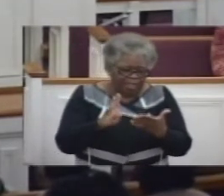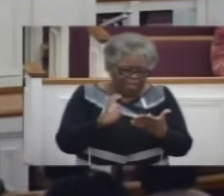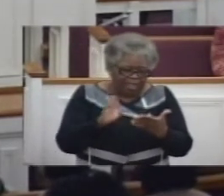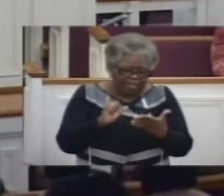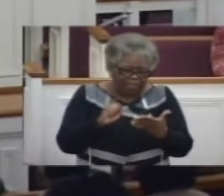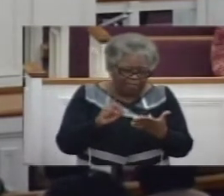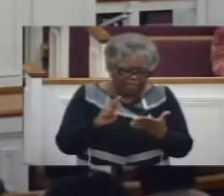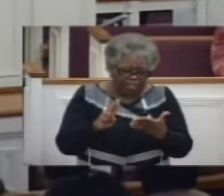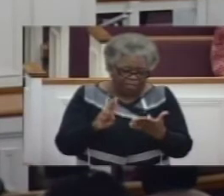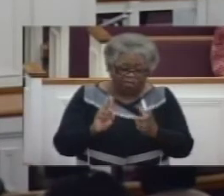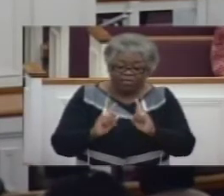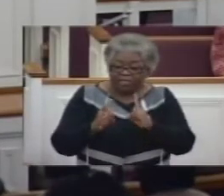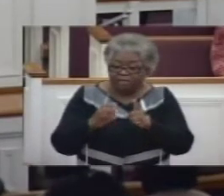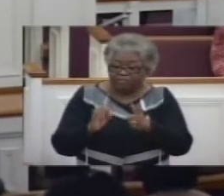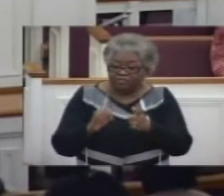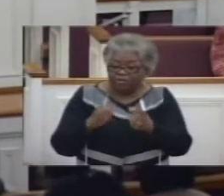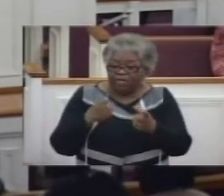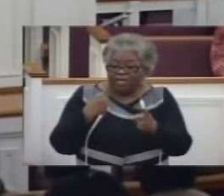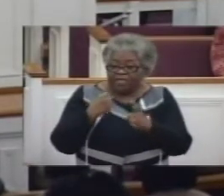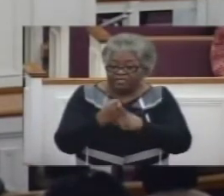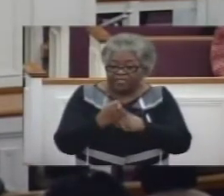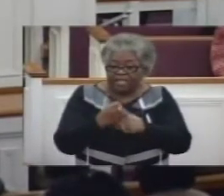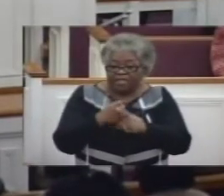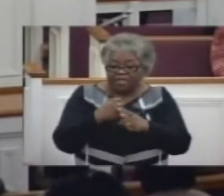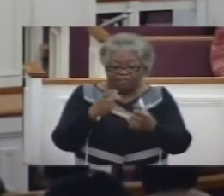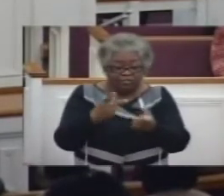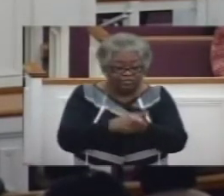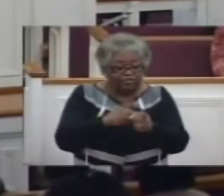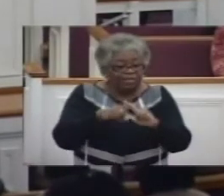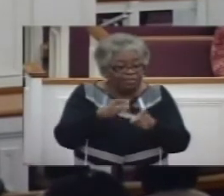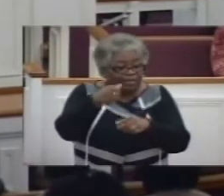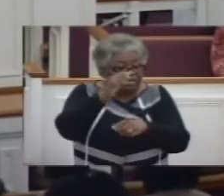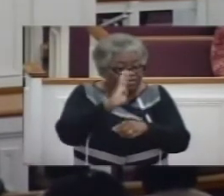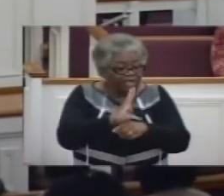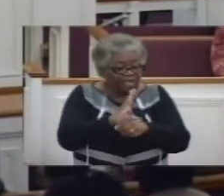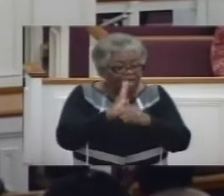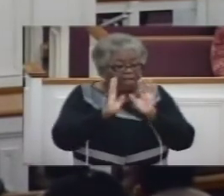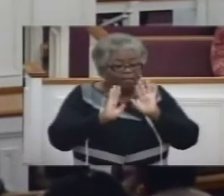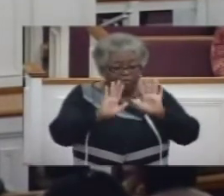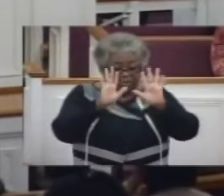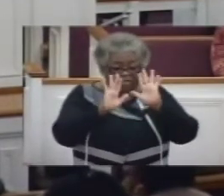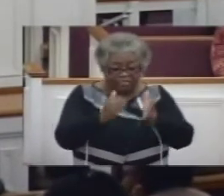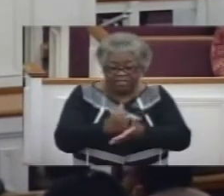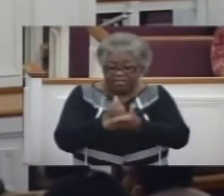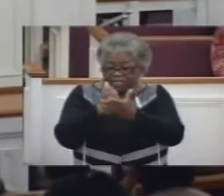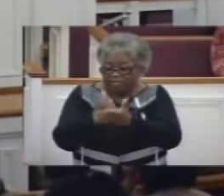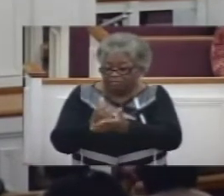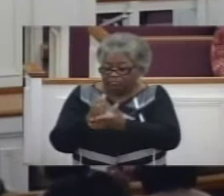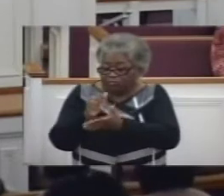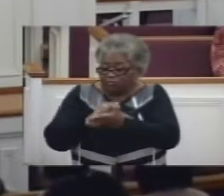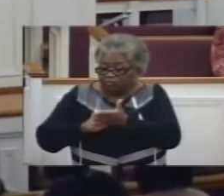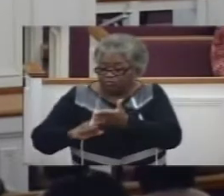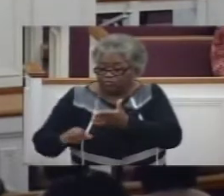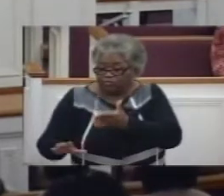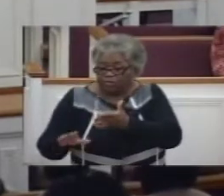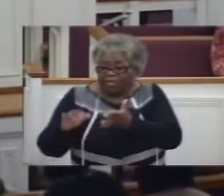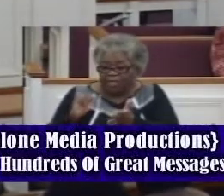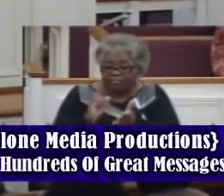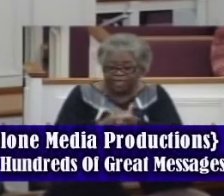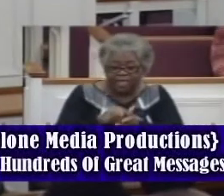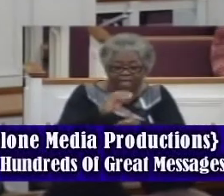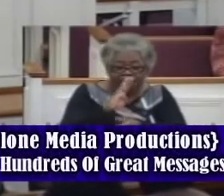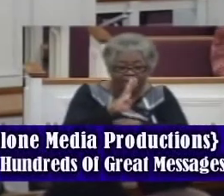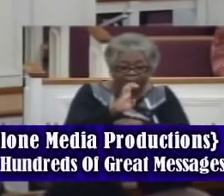to attack the sheep. But God miraculously helped him to destroy that